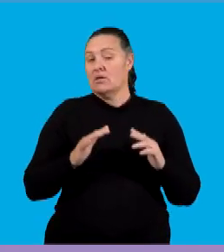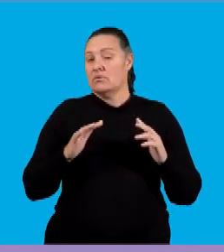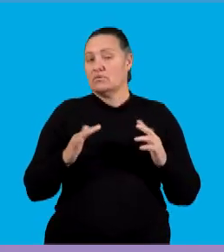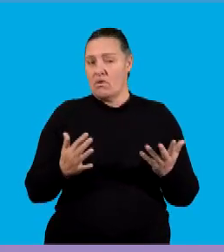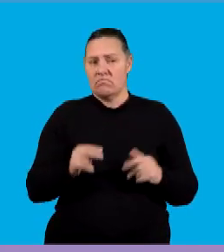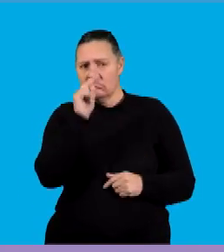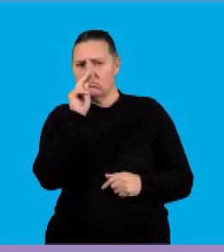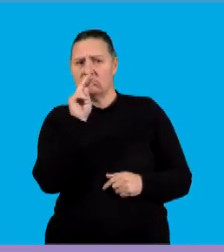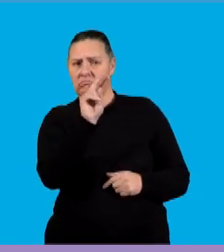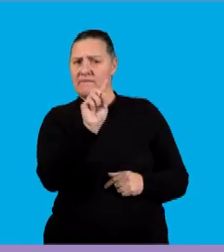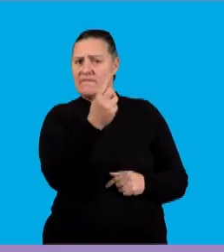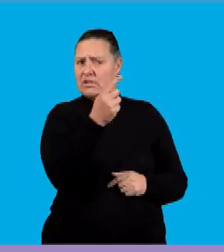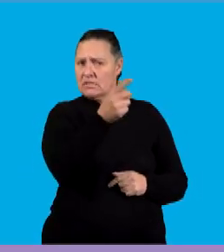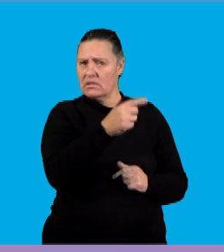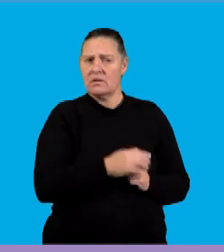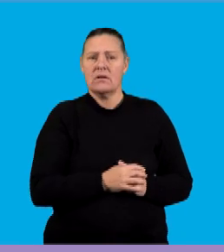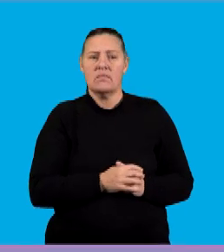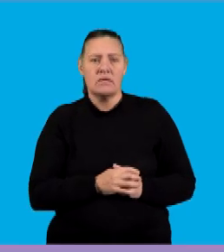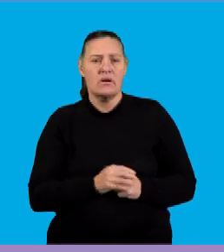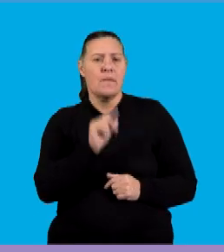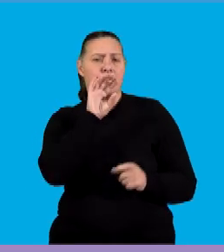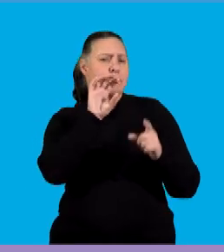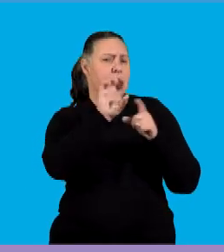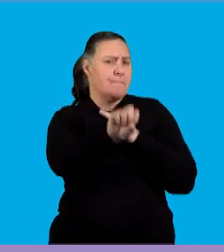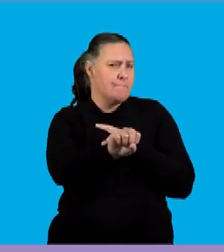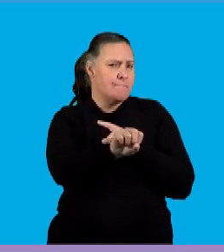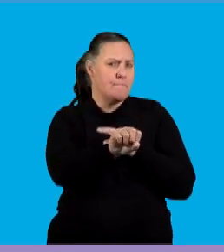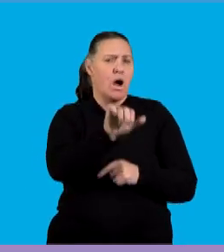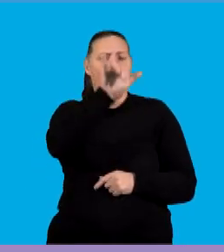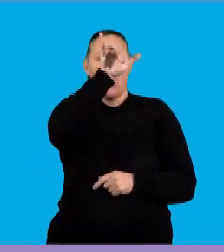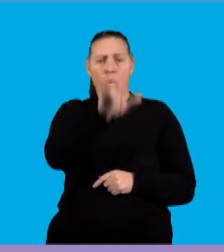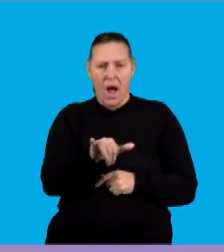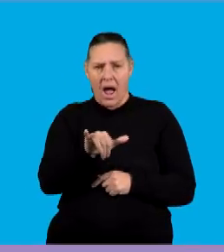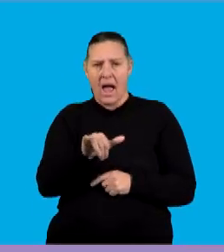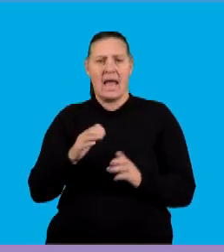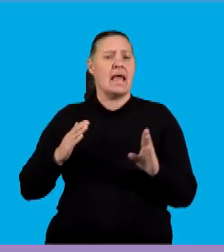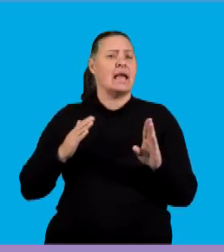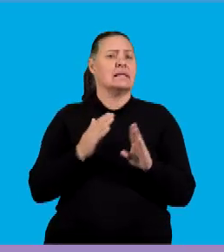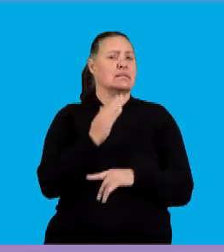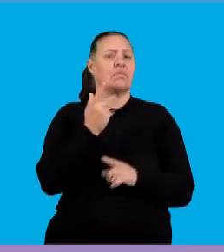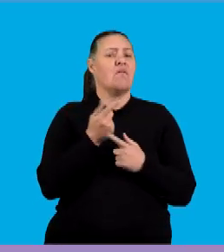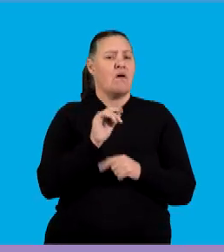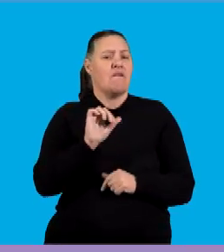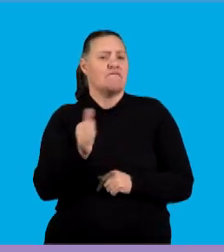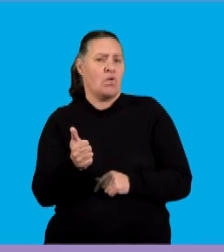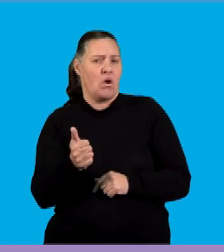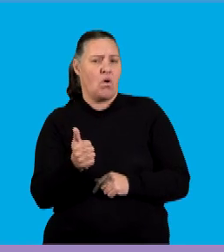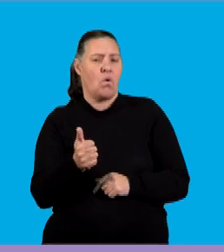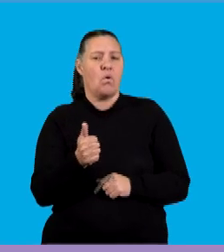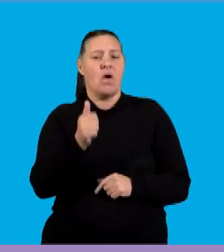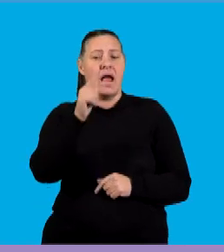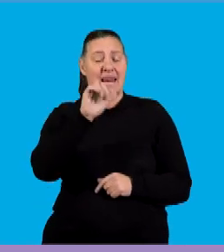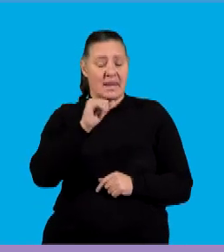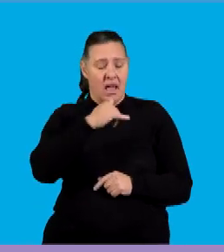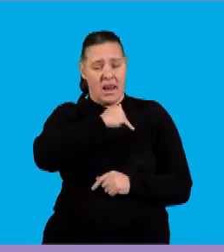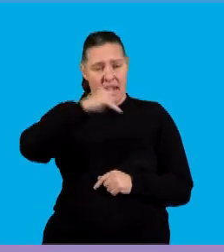graphs is. So let's look at them. Now, when we are thinking of the standard form of a linear graph,